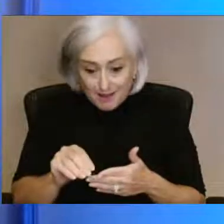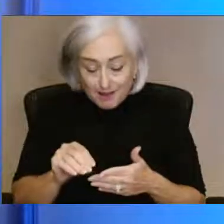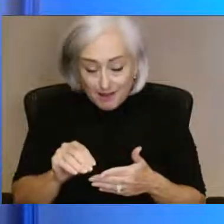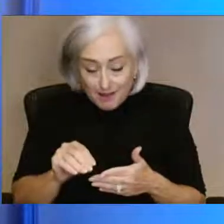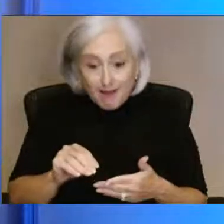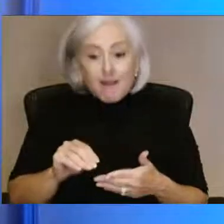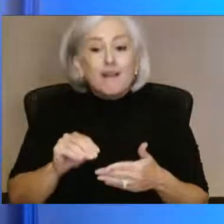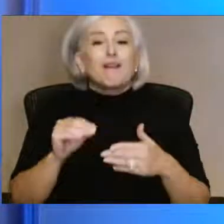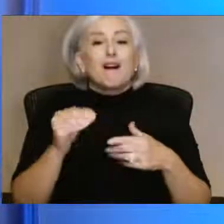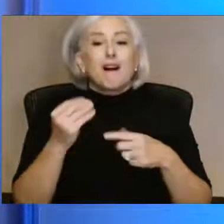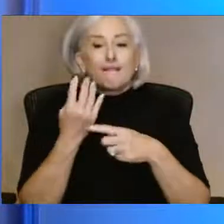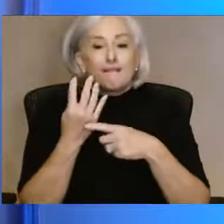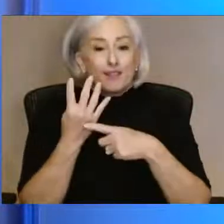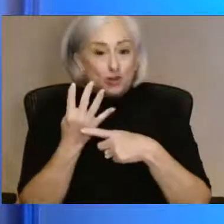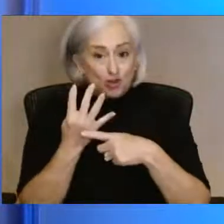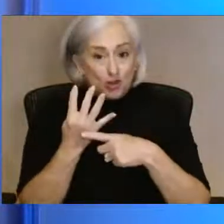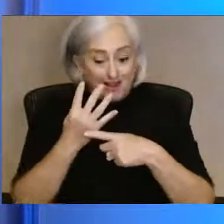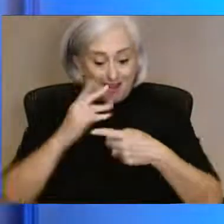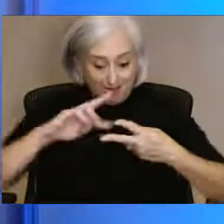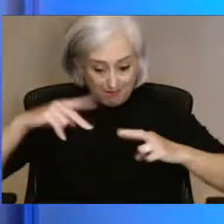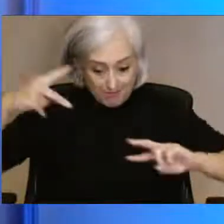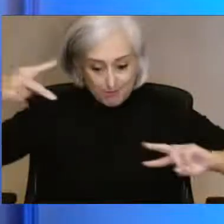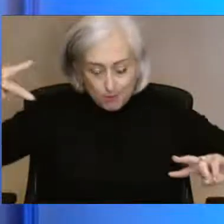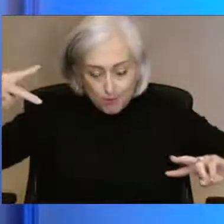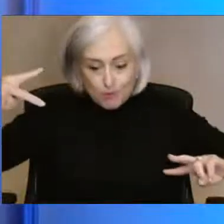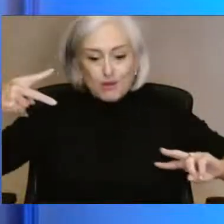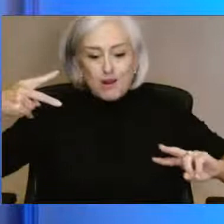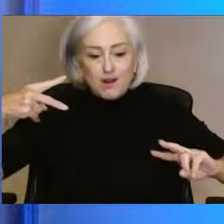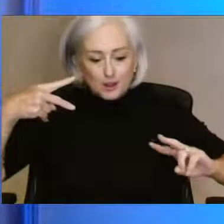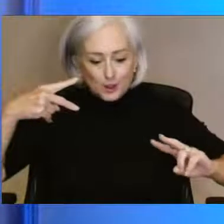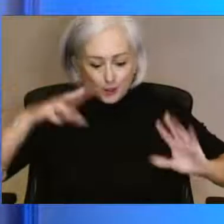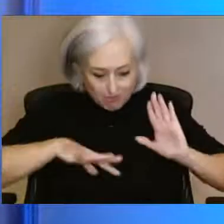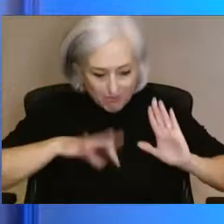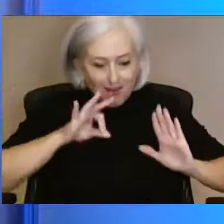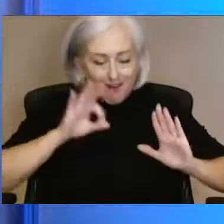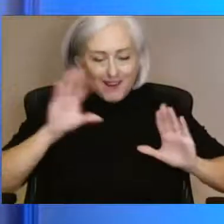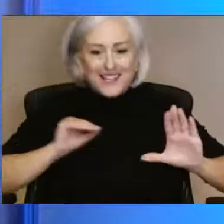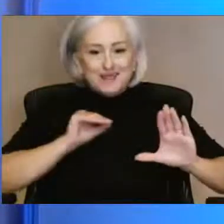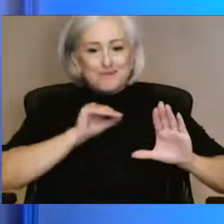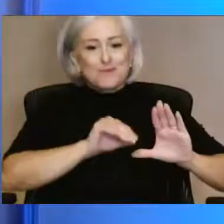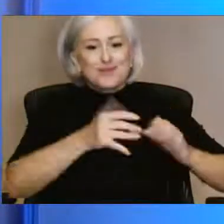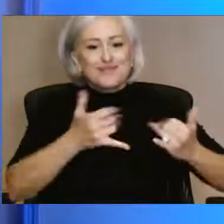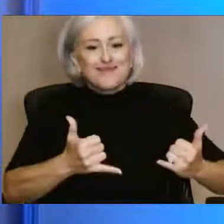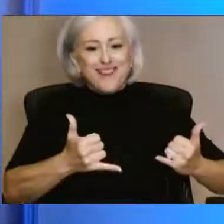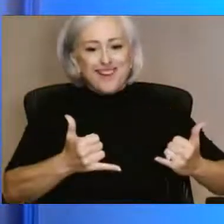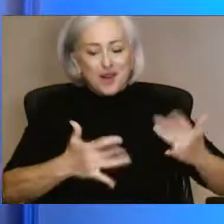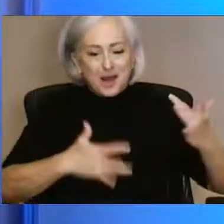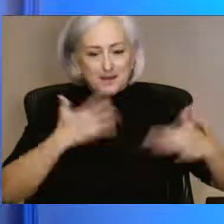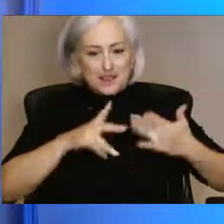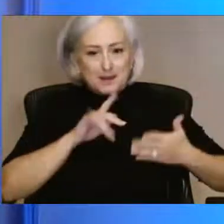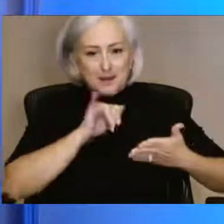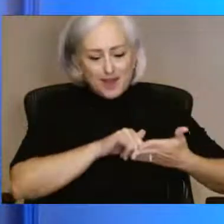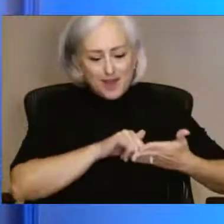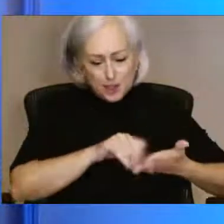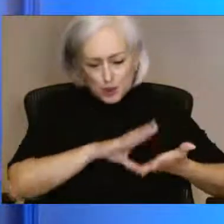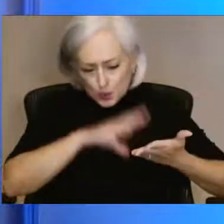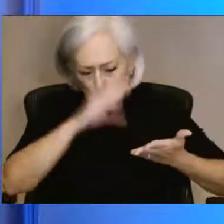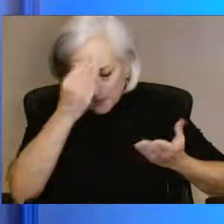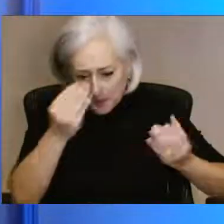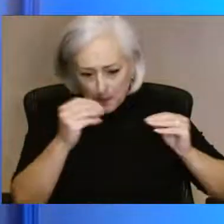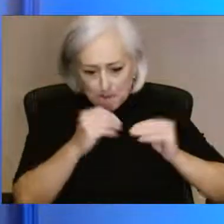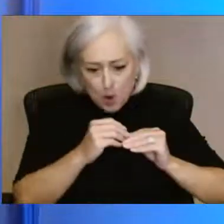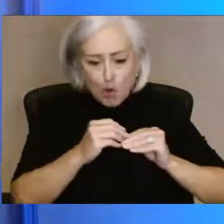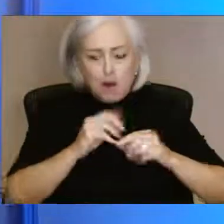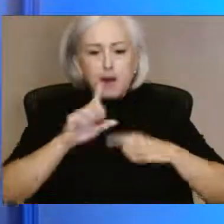is really going to see us laying, like I said, this basic science foundation for how these parts of the chromosomes